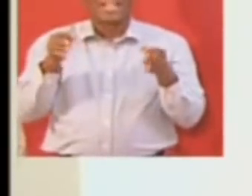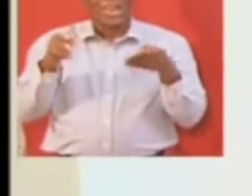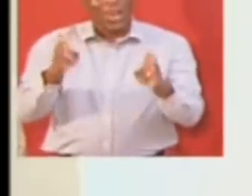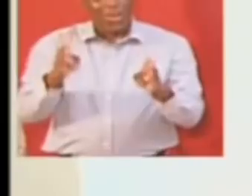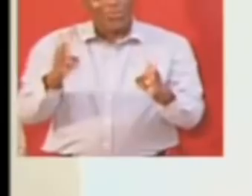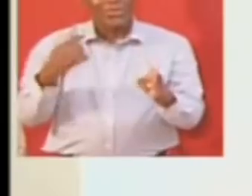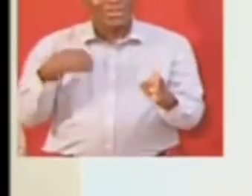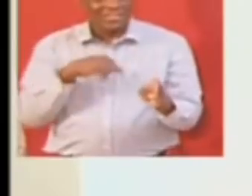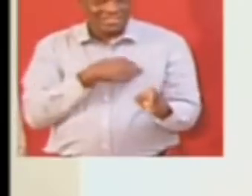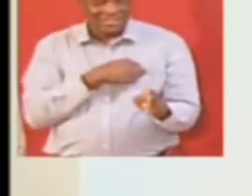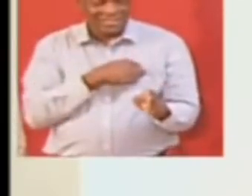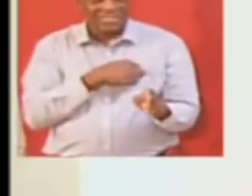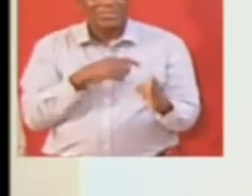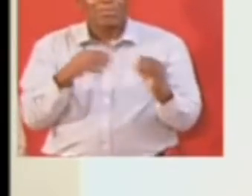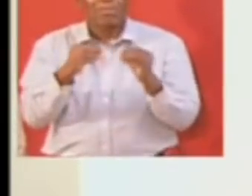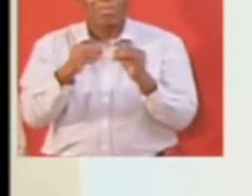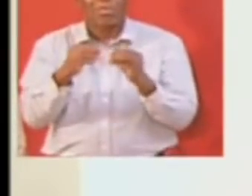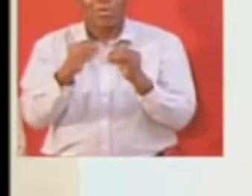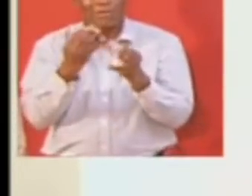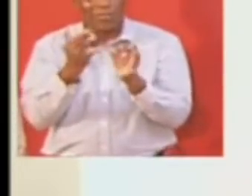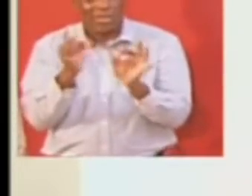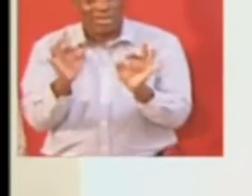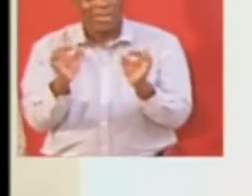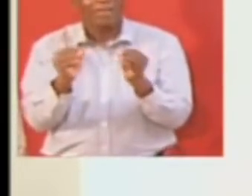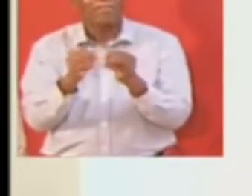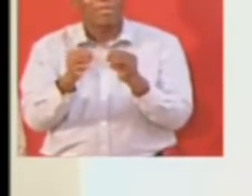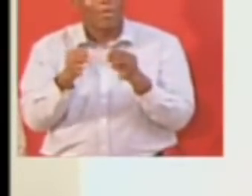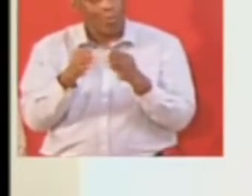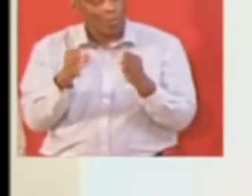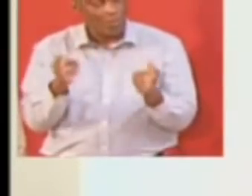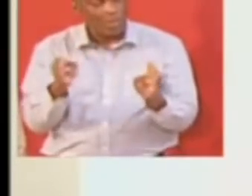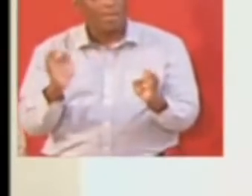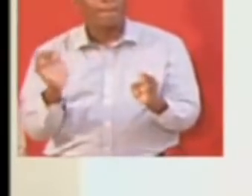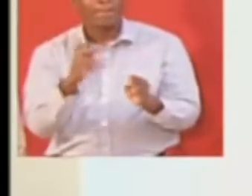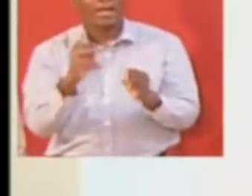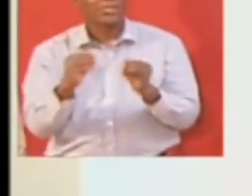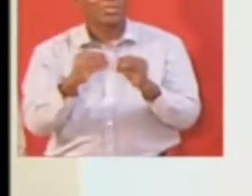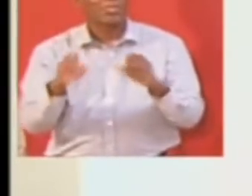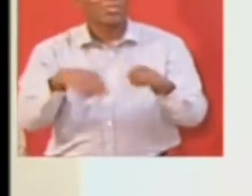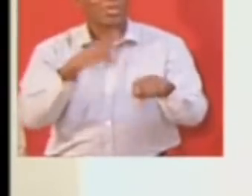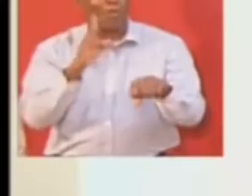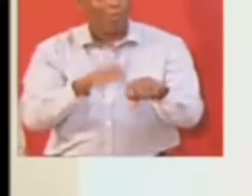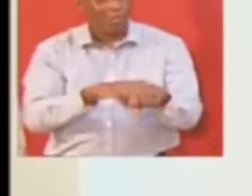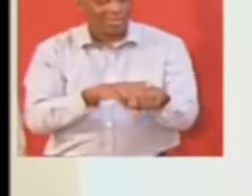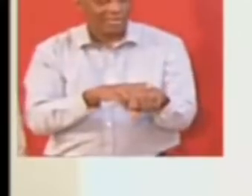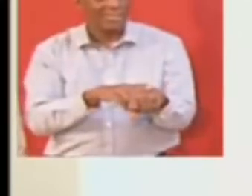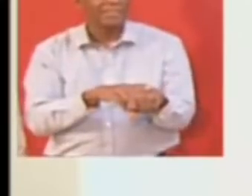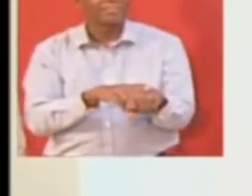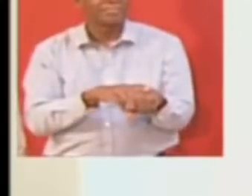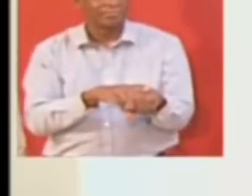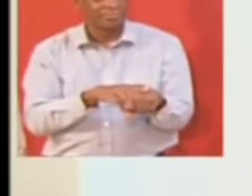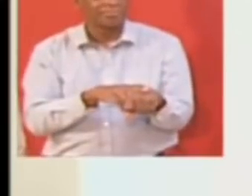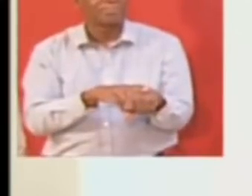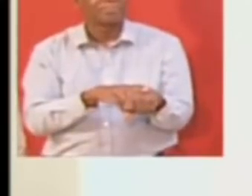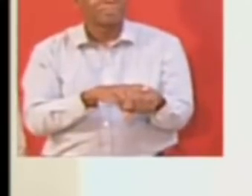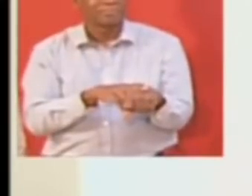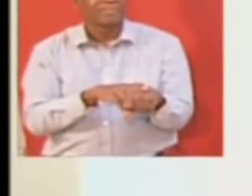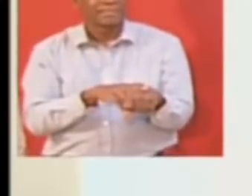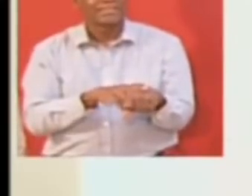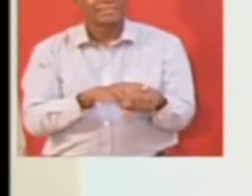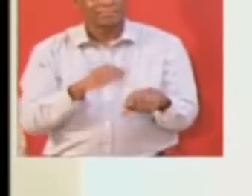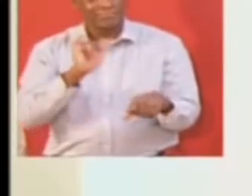step out and go back to some, we are aiming to get back to some semblance of full